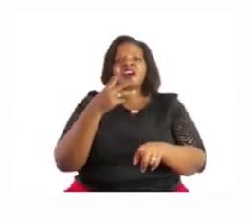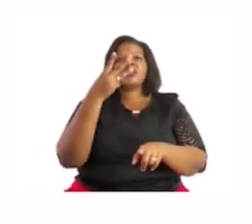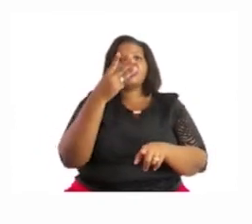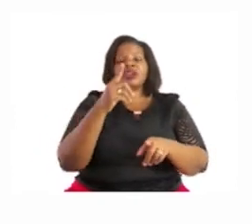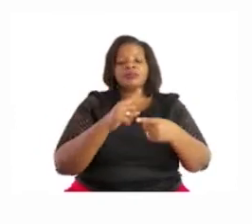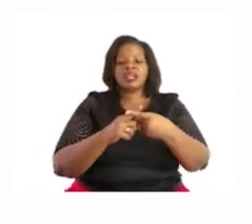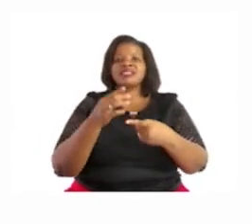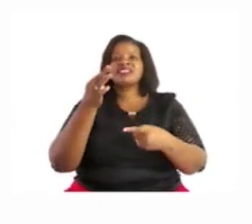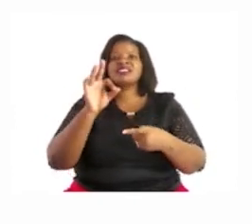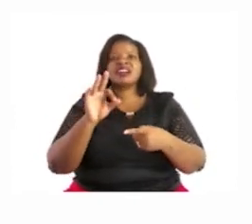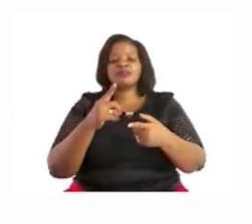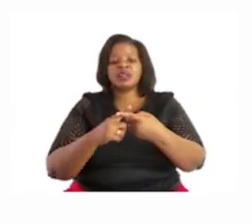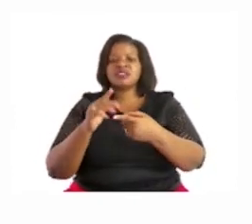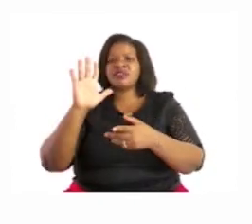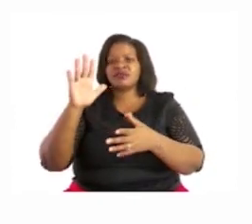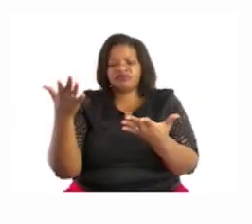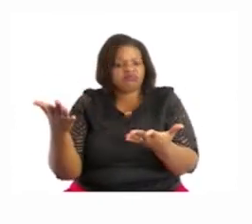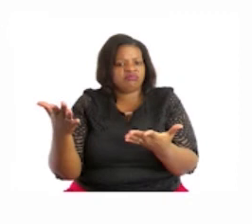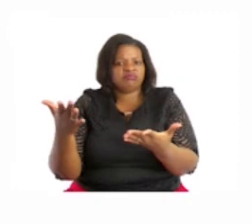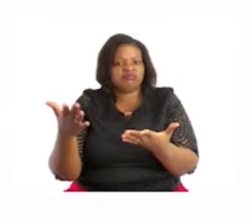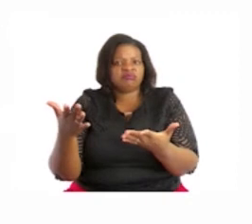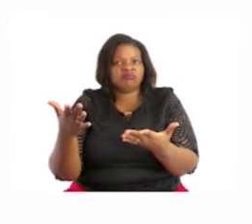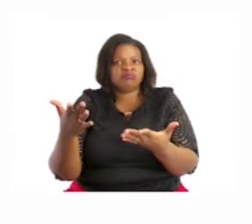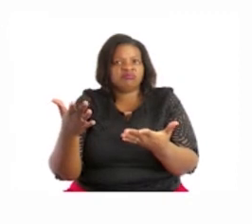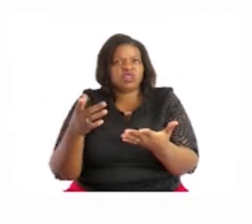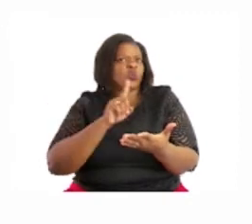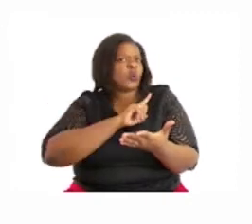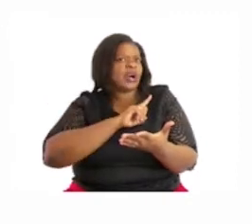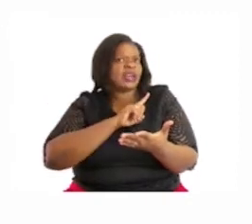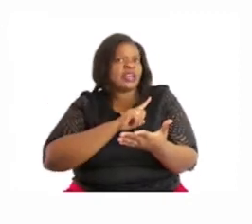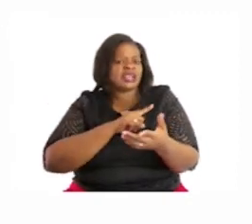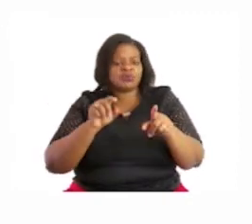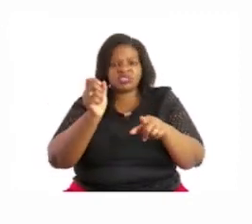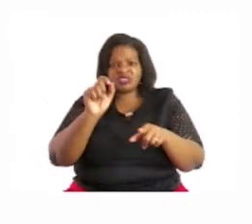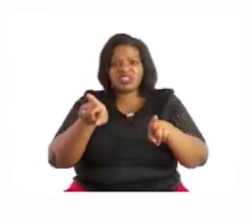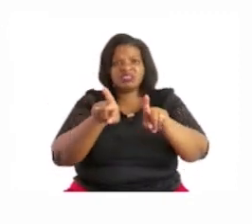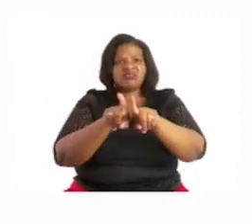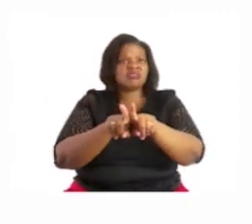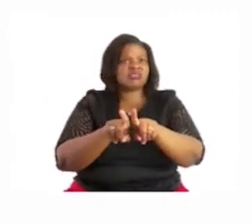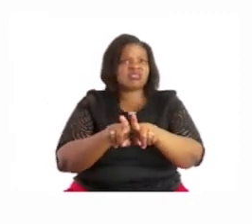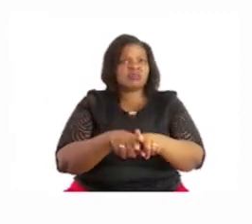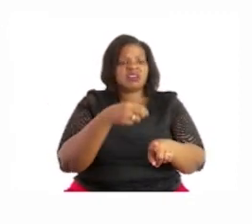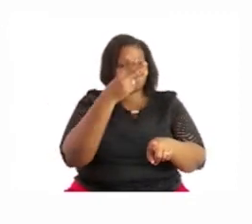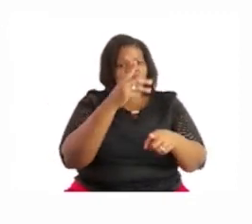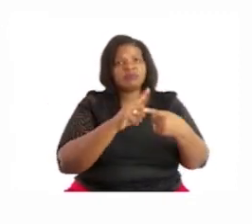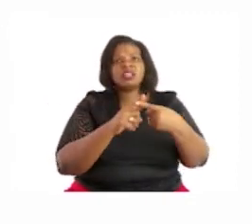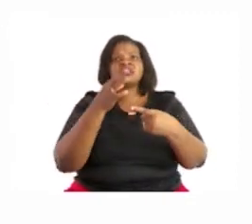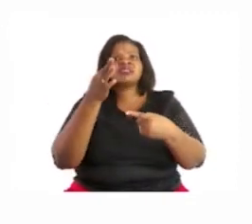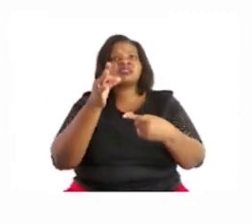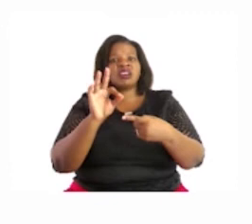9 plus 5? Why are we not expanding it in that way? Could